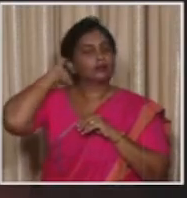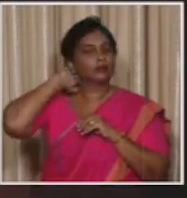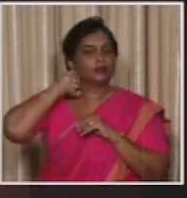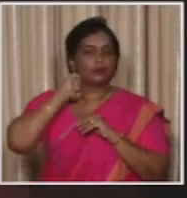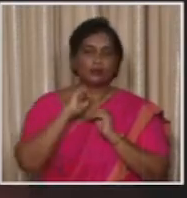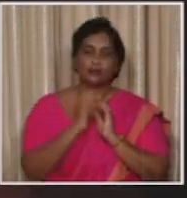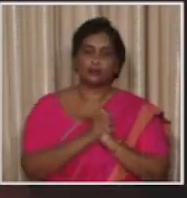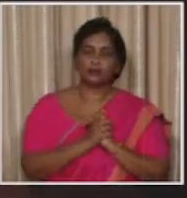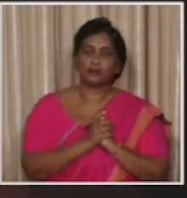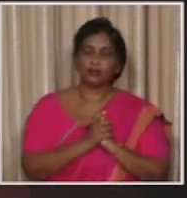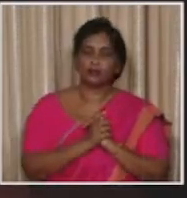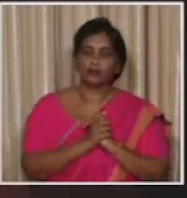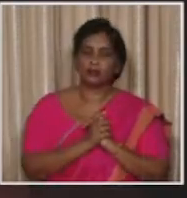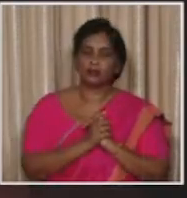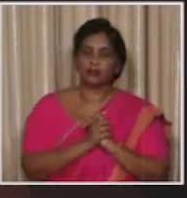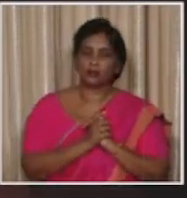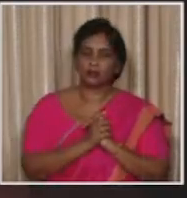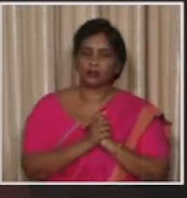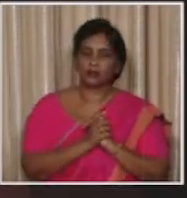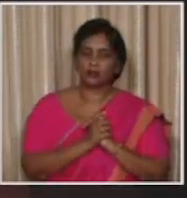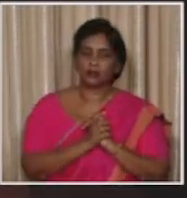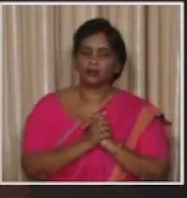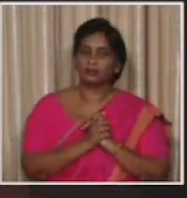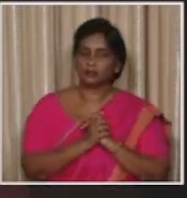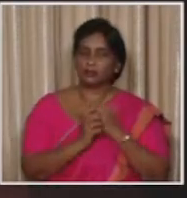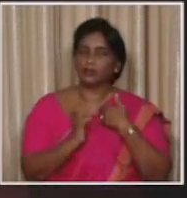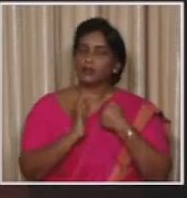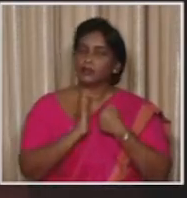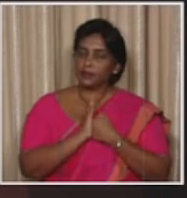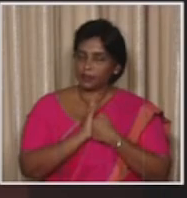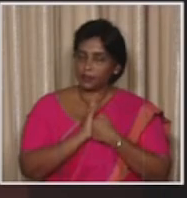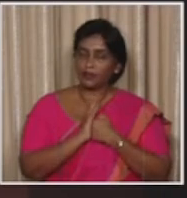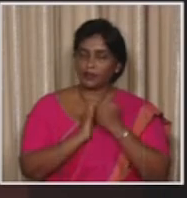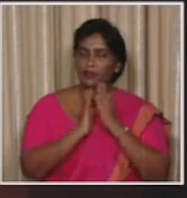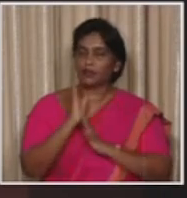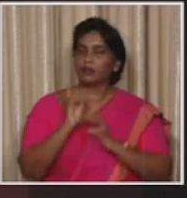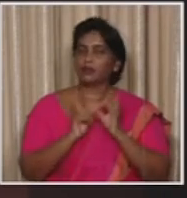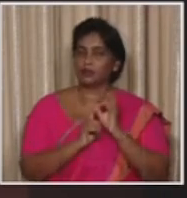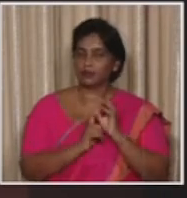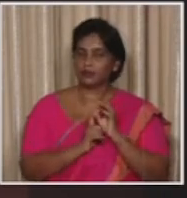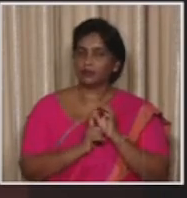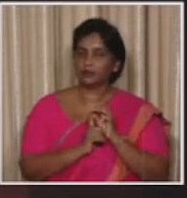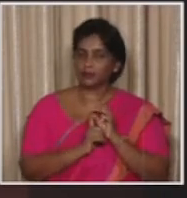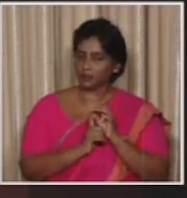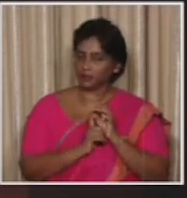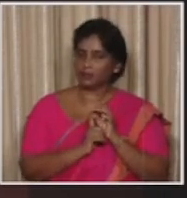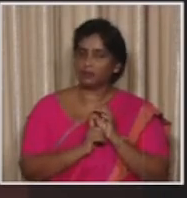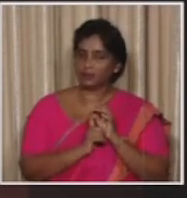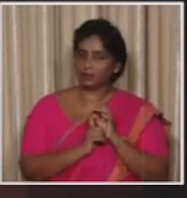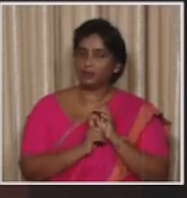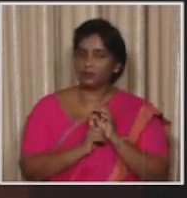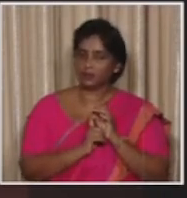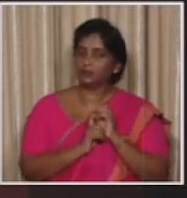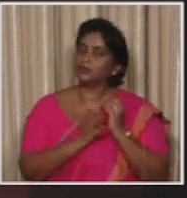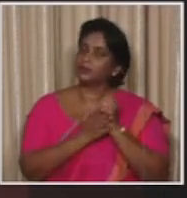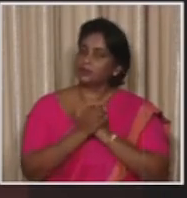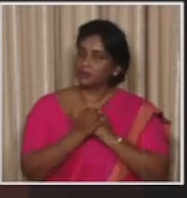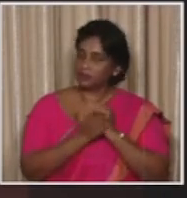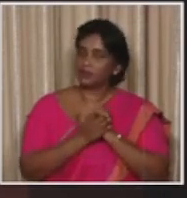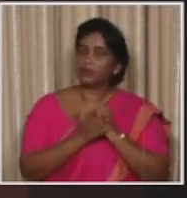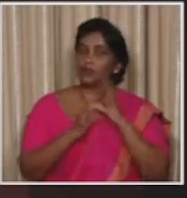with respect honorable minister I have gone through all the specific details,